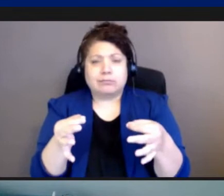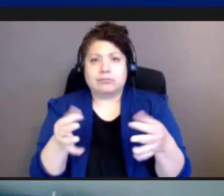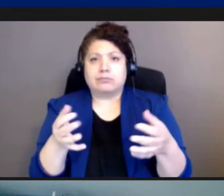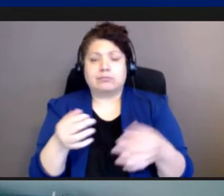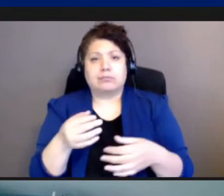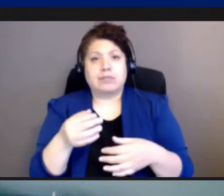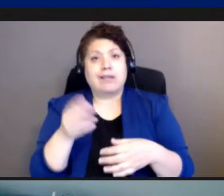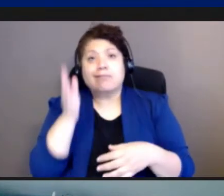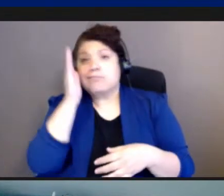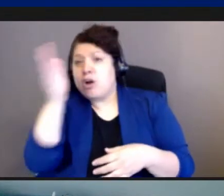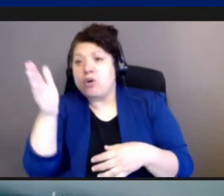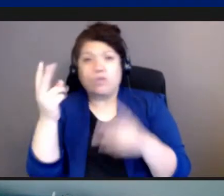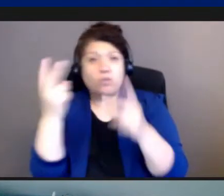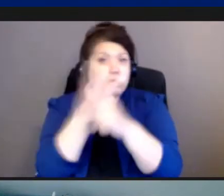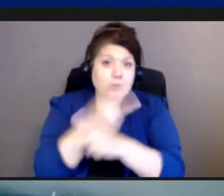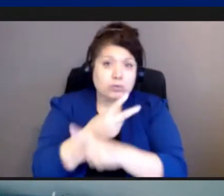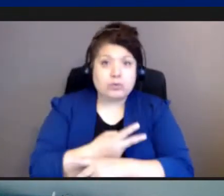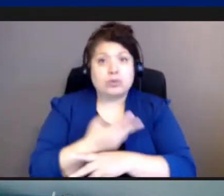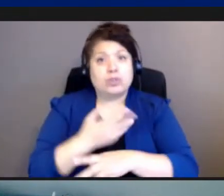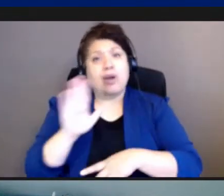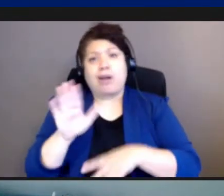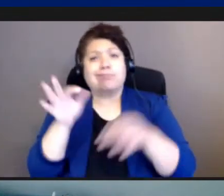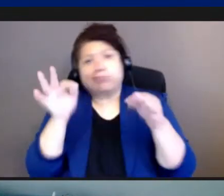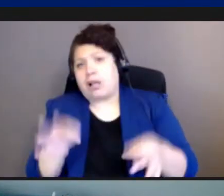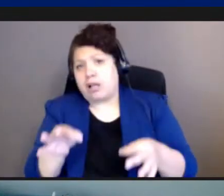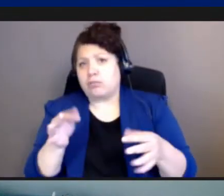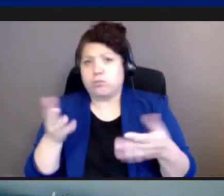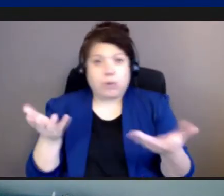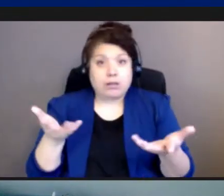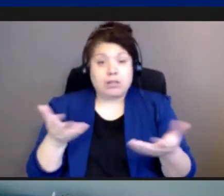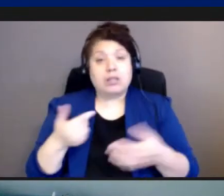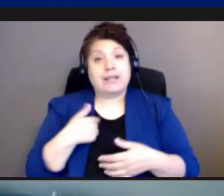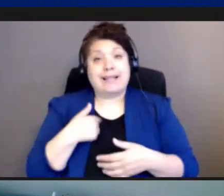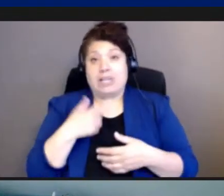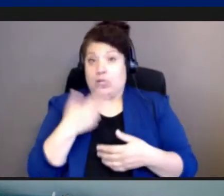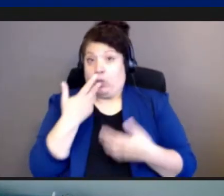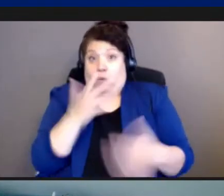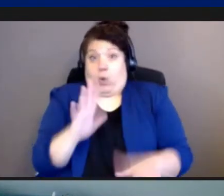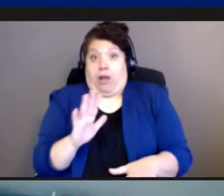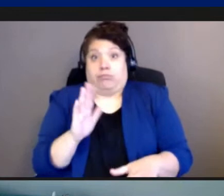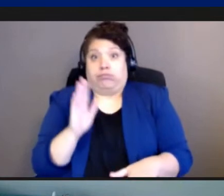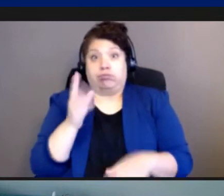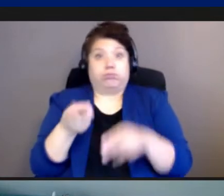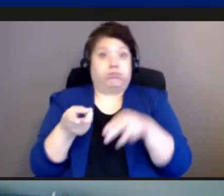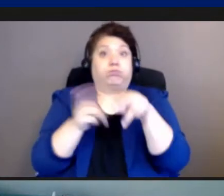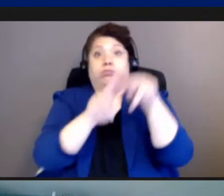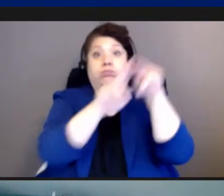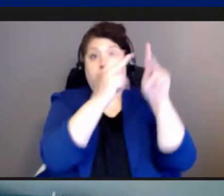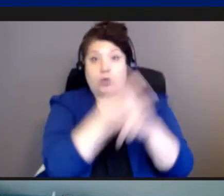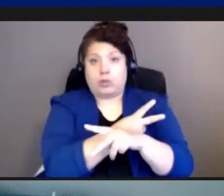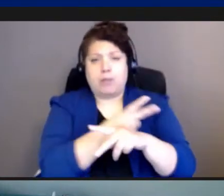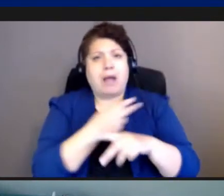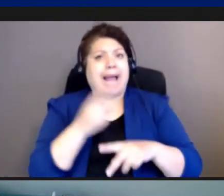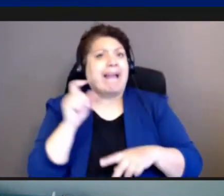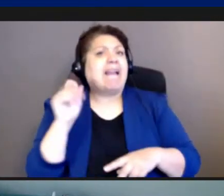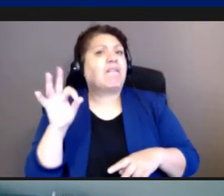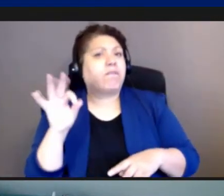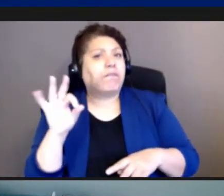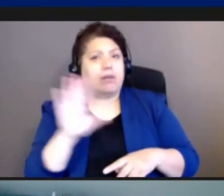Yeah. how do we get to this point? Even if we wish, we don't get to this point, obviously. Okay.